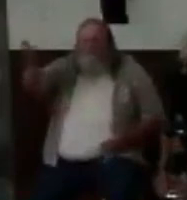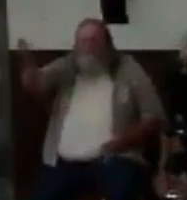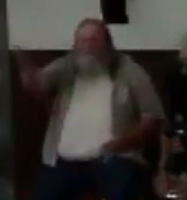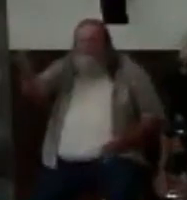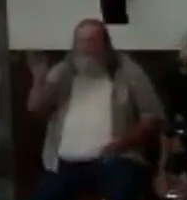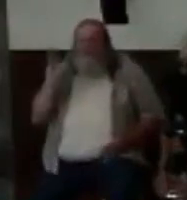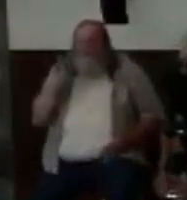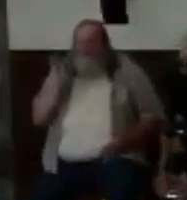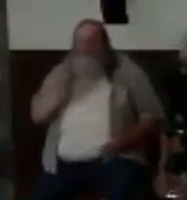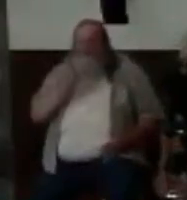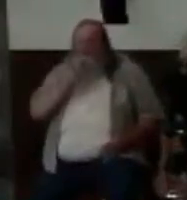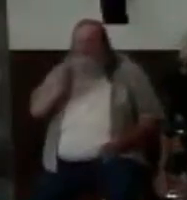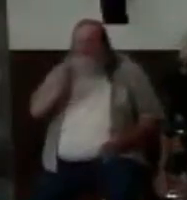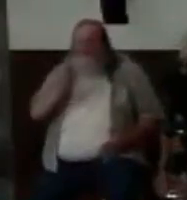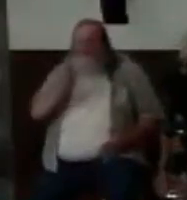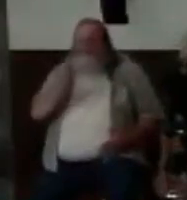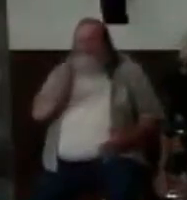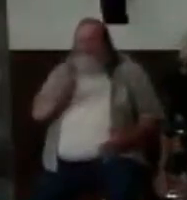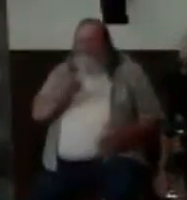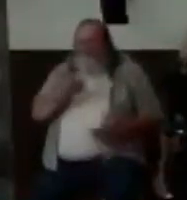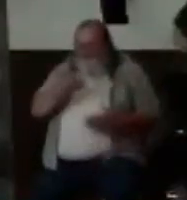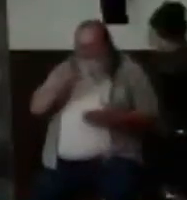of Jesus?